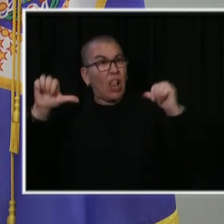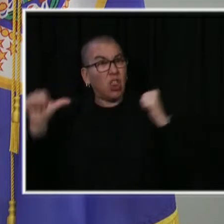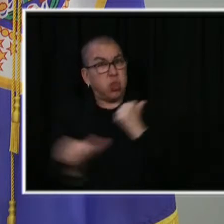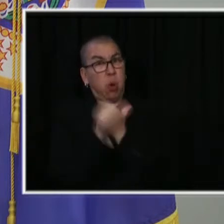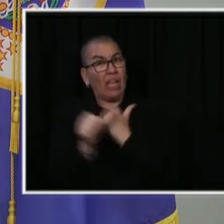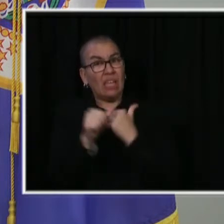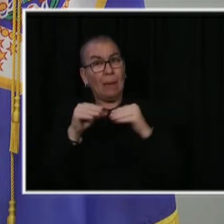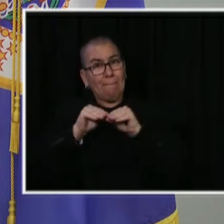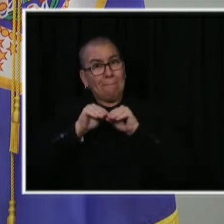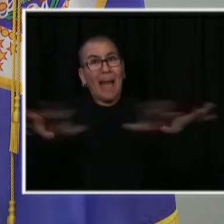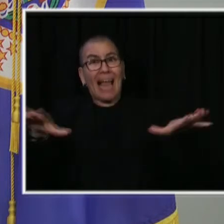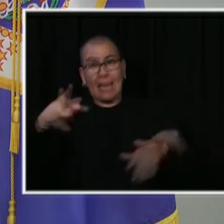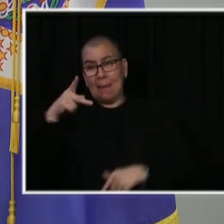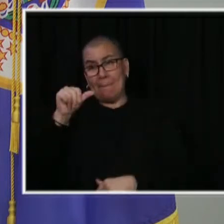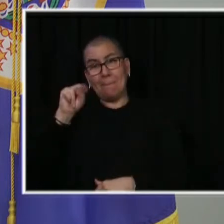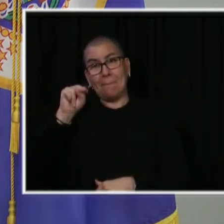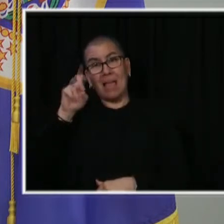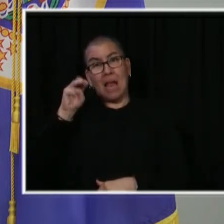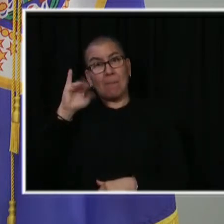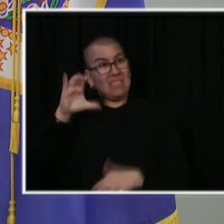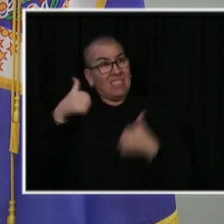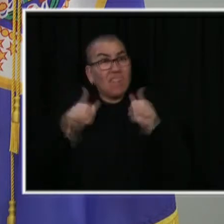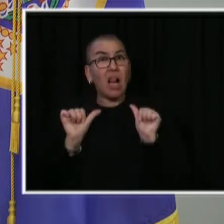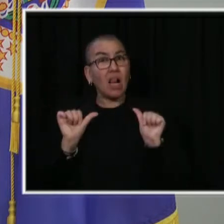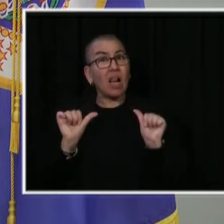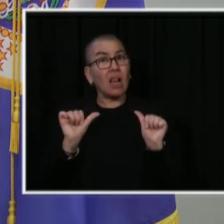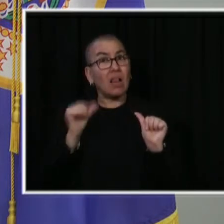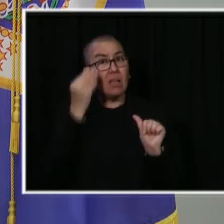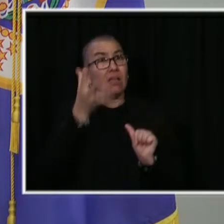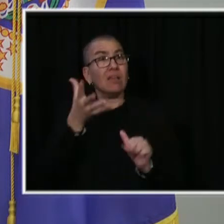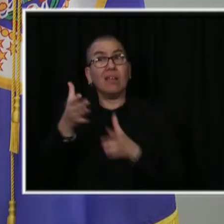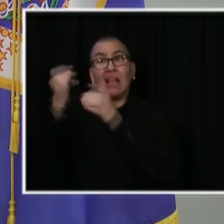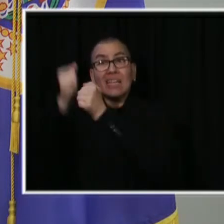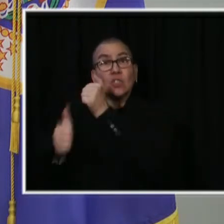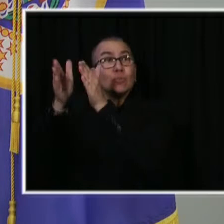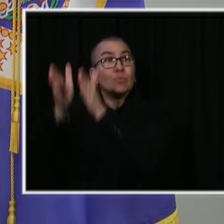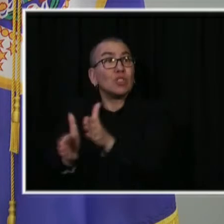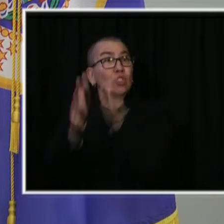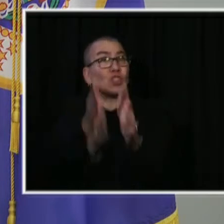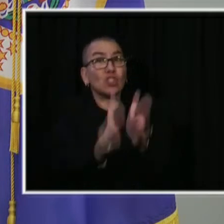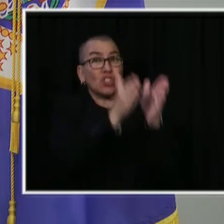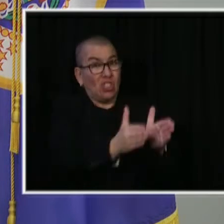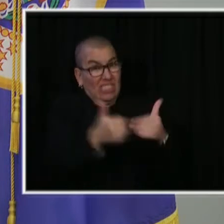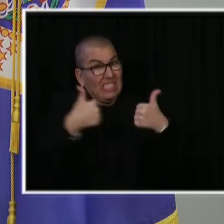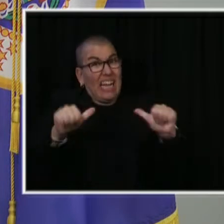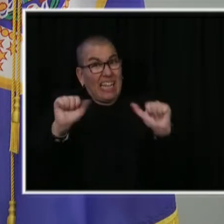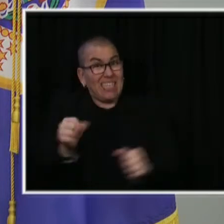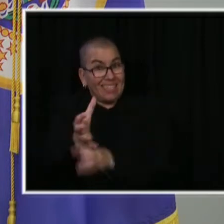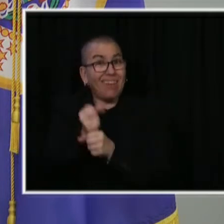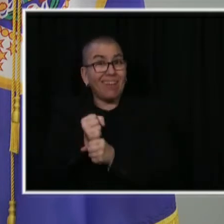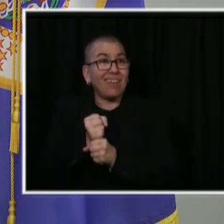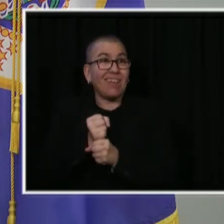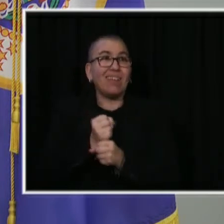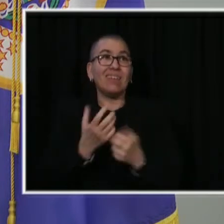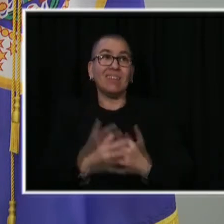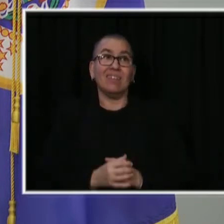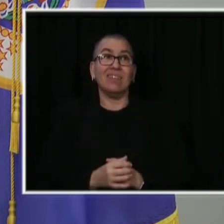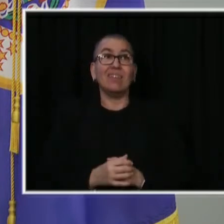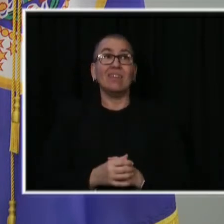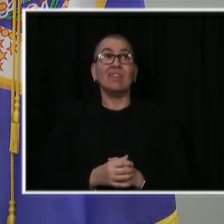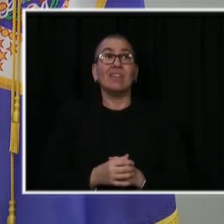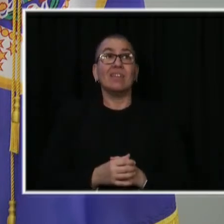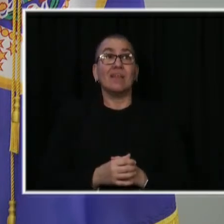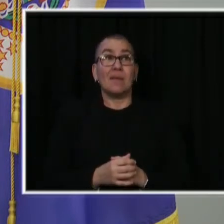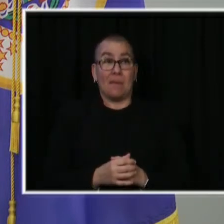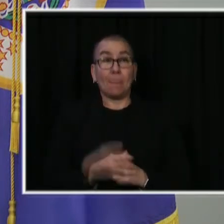Every person COVID-19 infects is a chance for others to become sick and for the virus to mutate into new